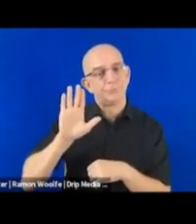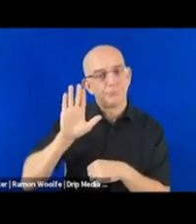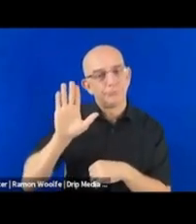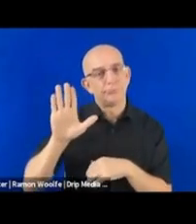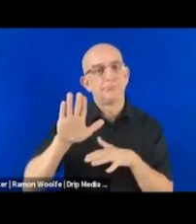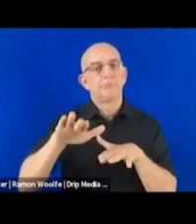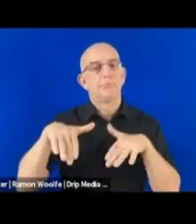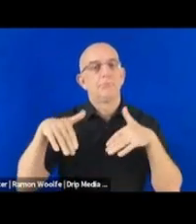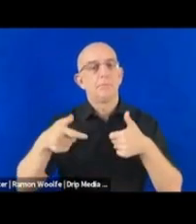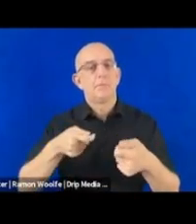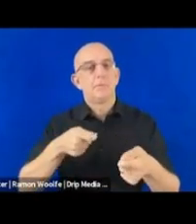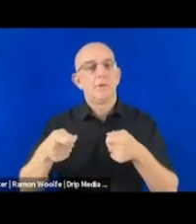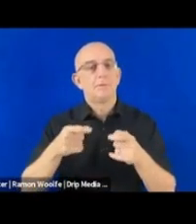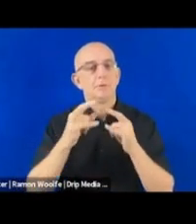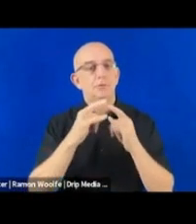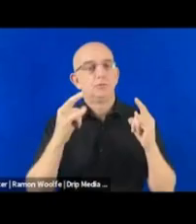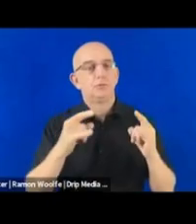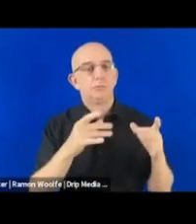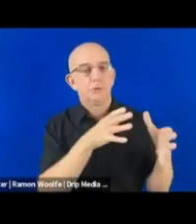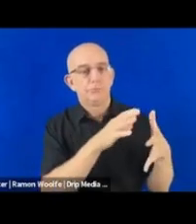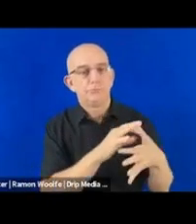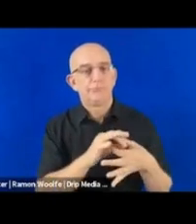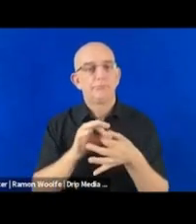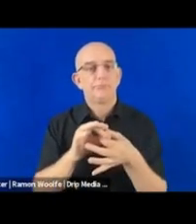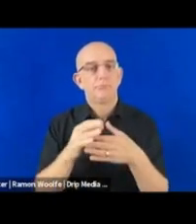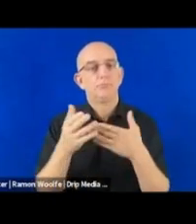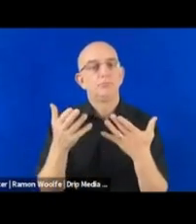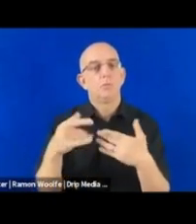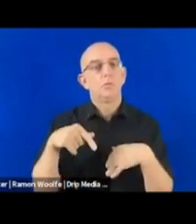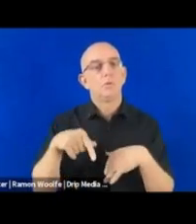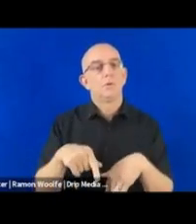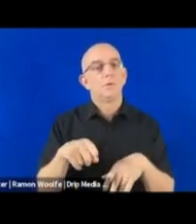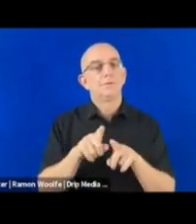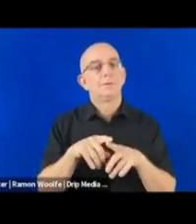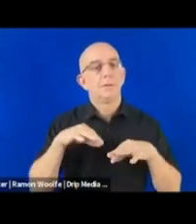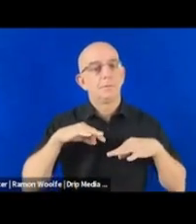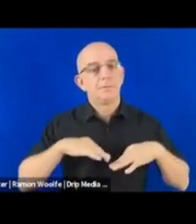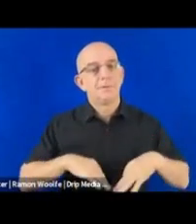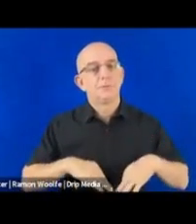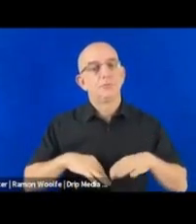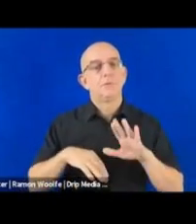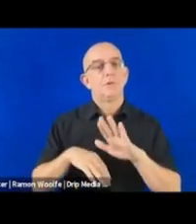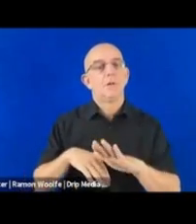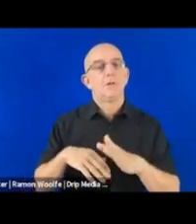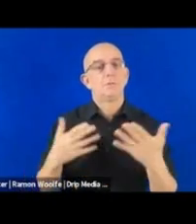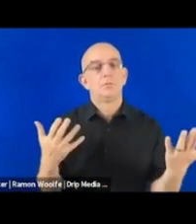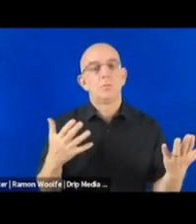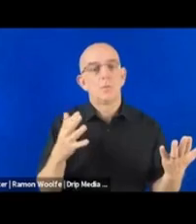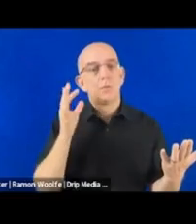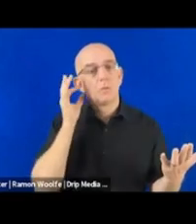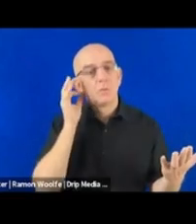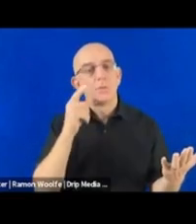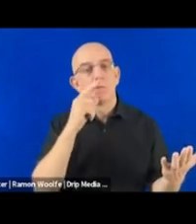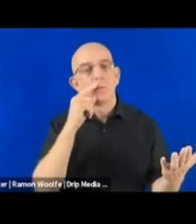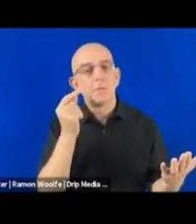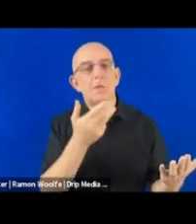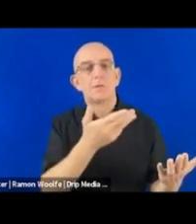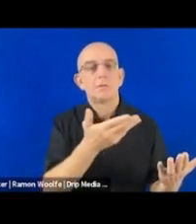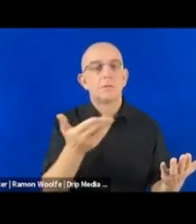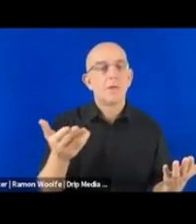So our primary objective as an institution is to basically help in building capacity of frontline workers,